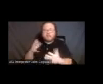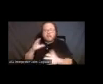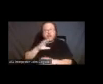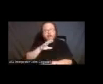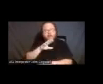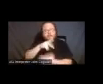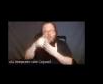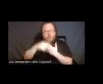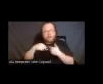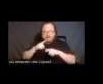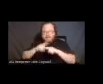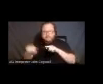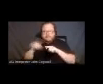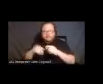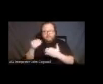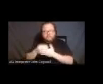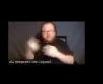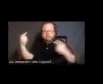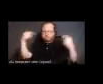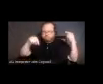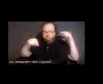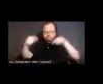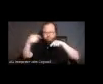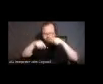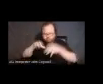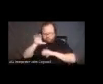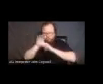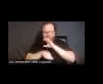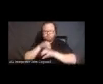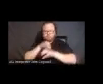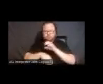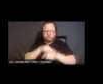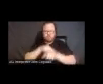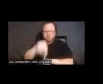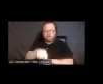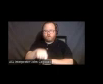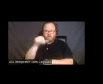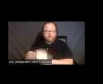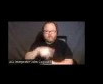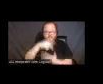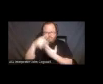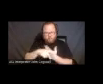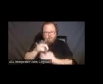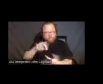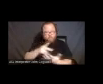means different funding streams have come together to fund that one program or project.